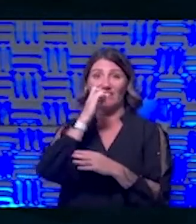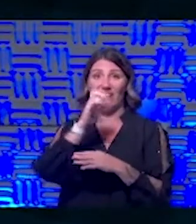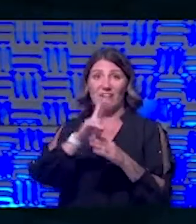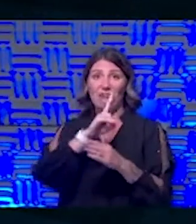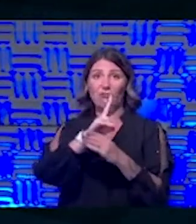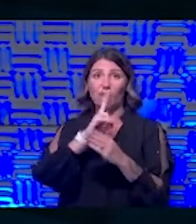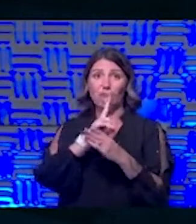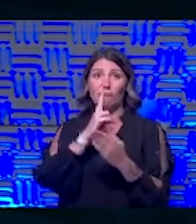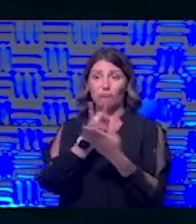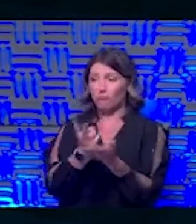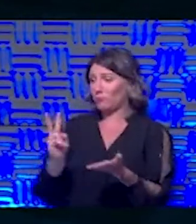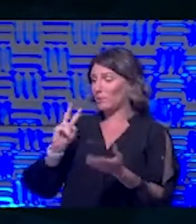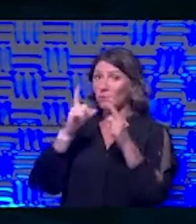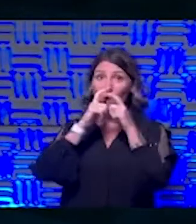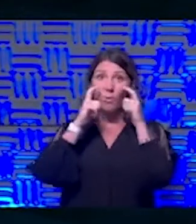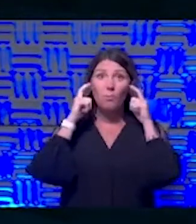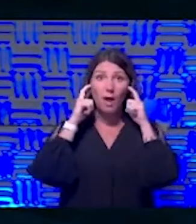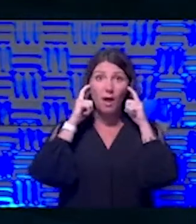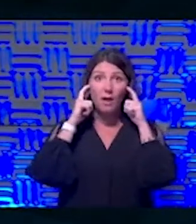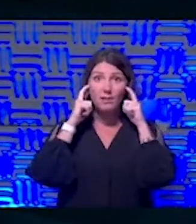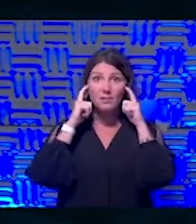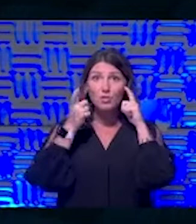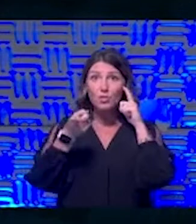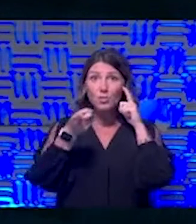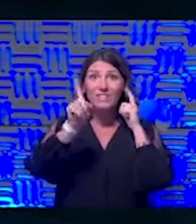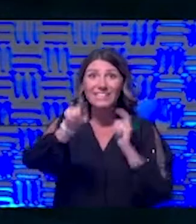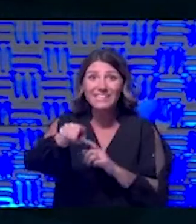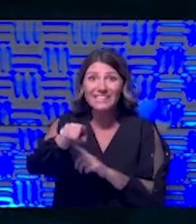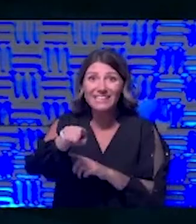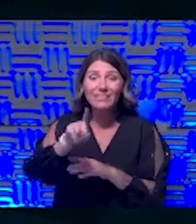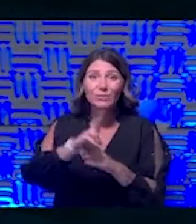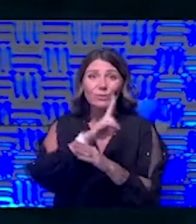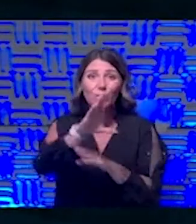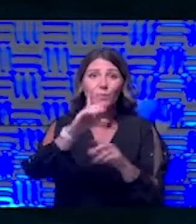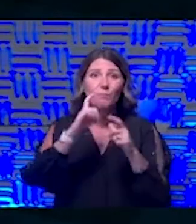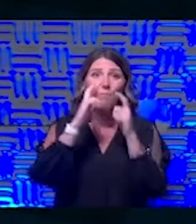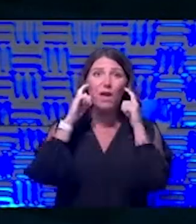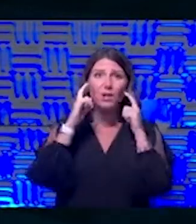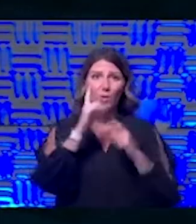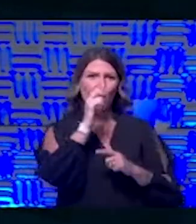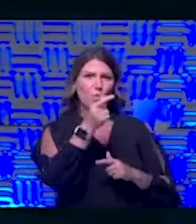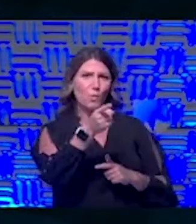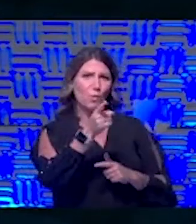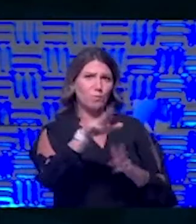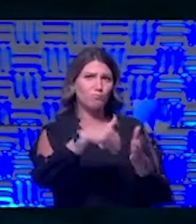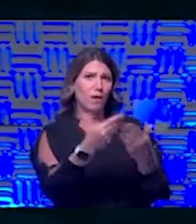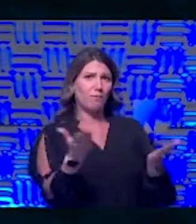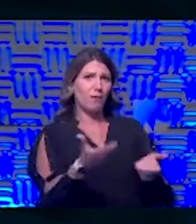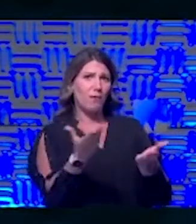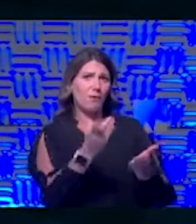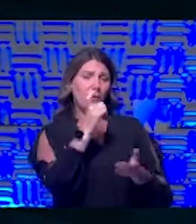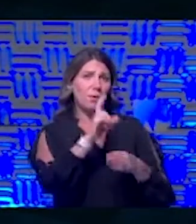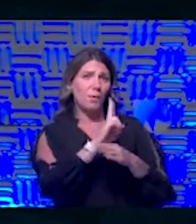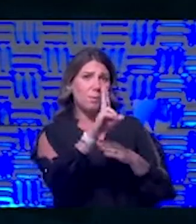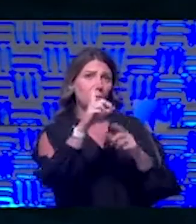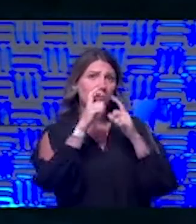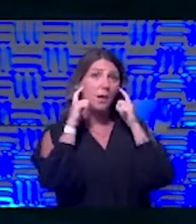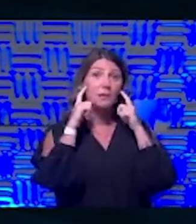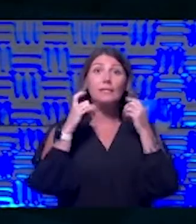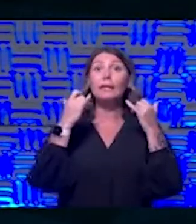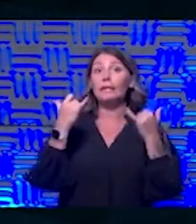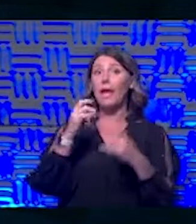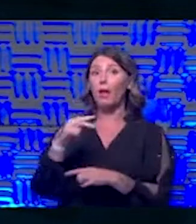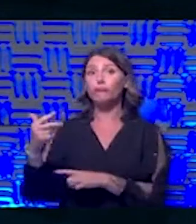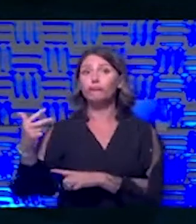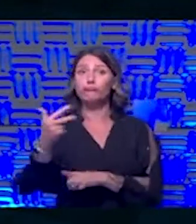the pariah. You better put your mask on because who would you be to come here and not have your mask on? Now I go pick things up and I've